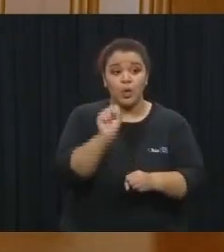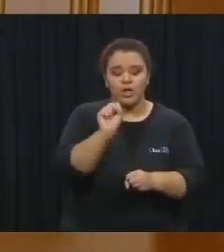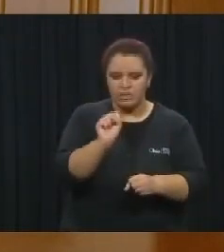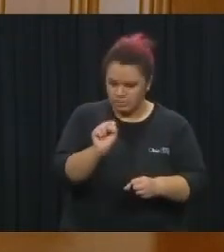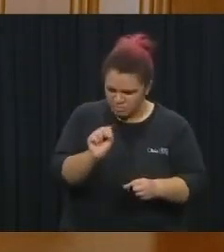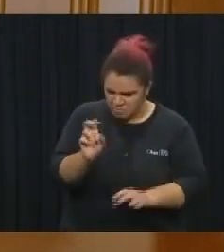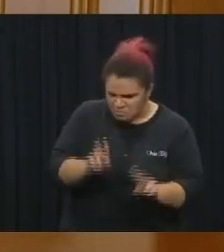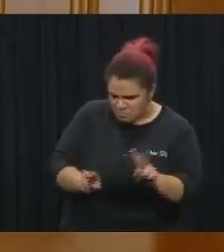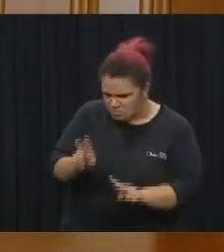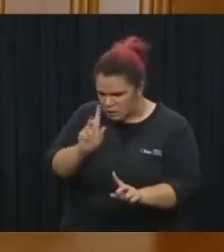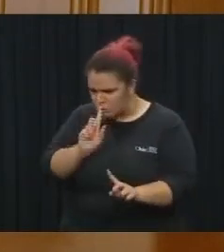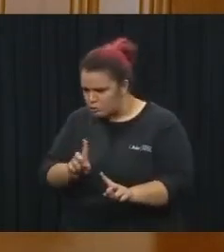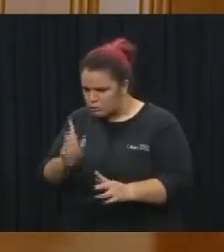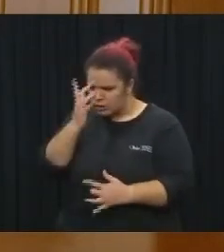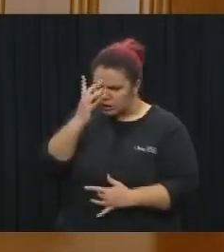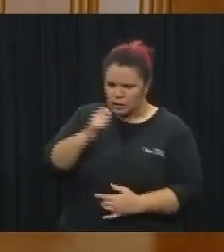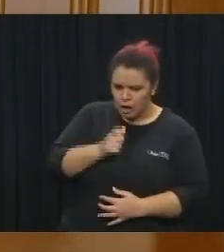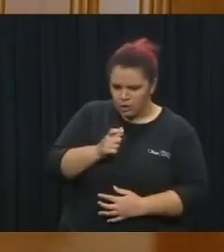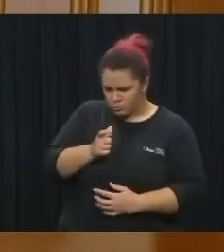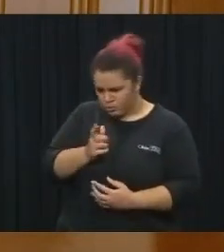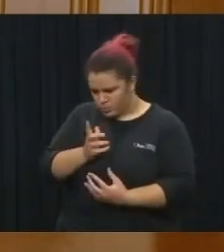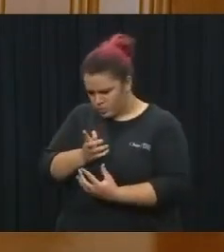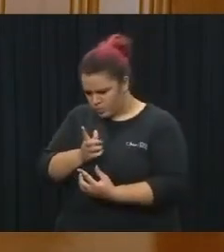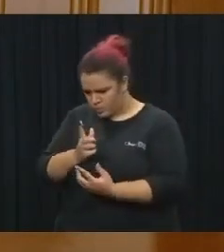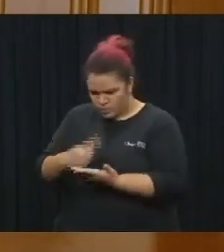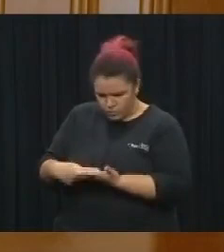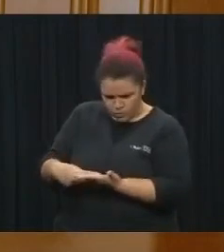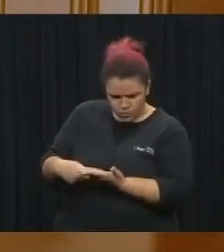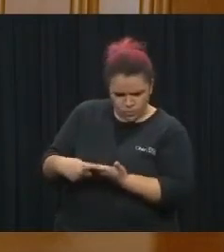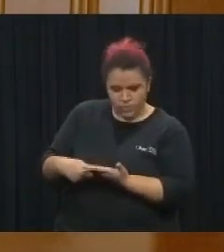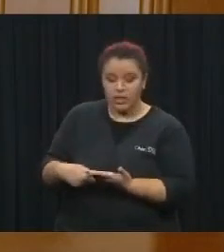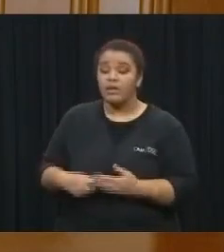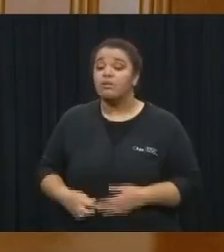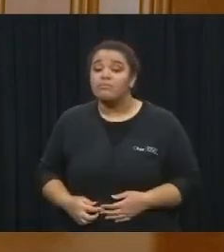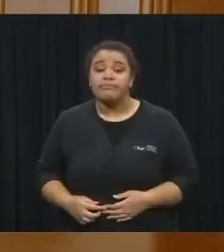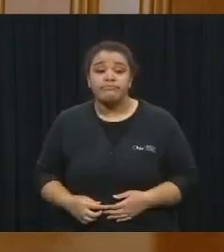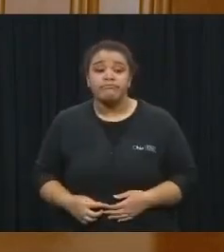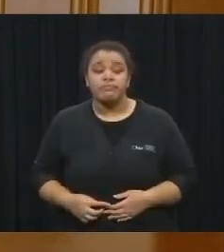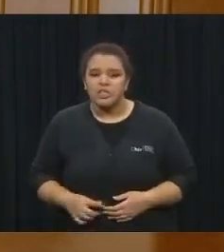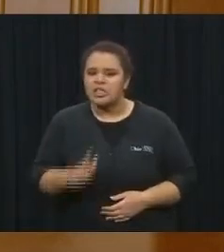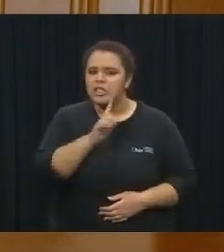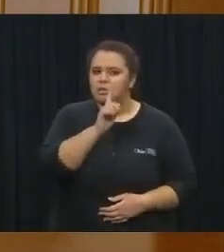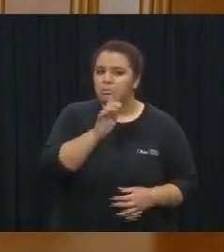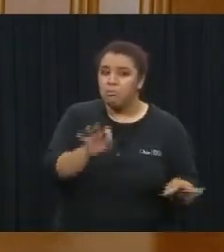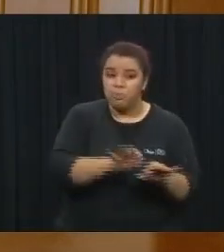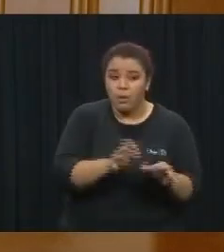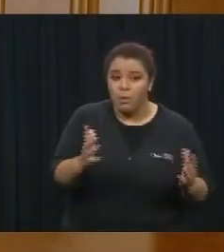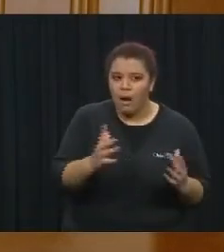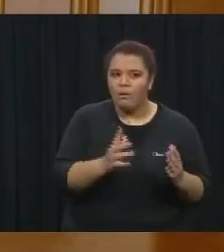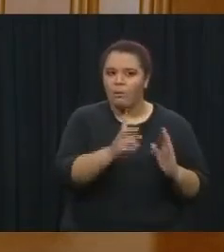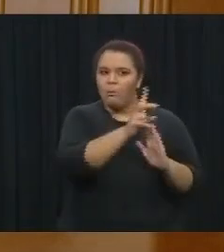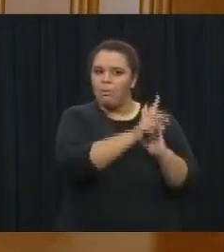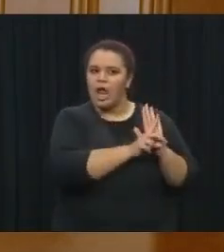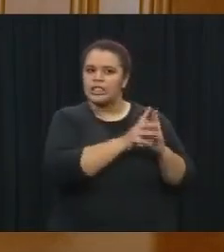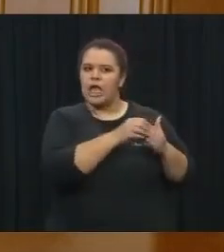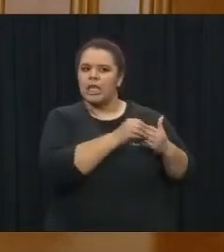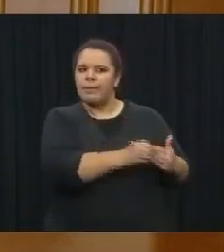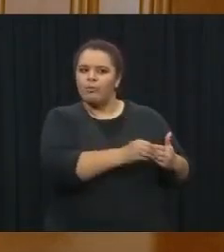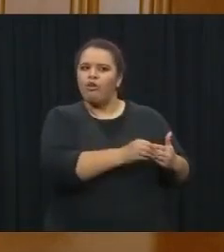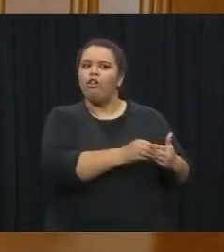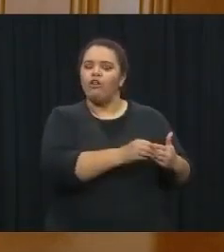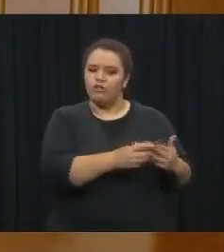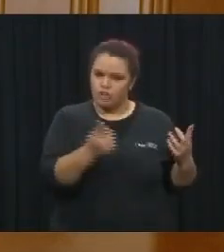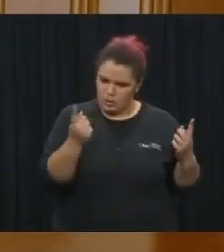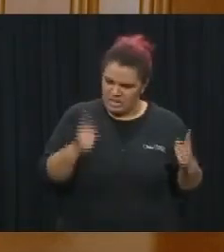talking to that employee, making sure that they have a liberal policy. If someone needs to go home, they need to go home. These are all things